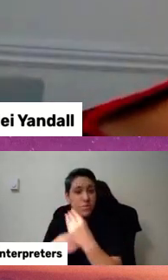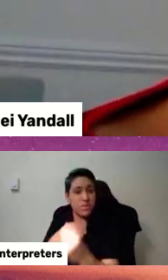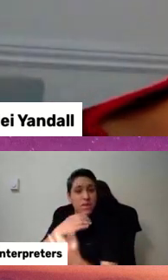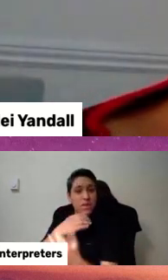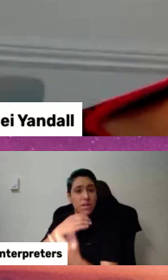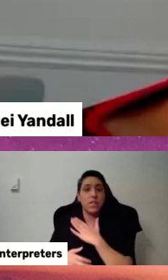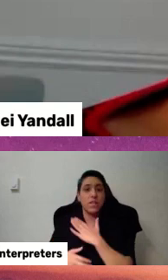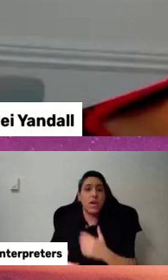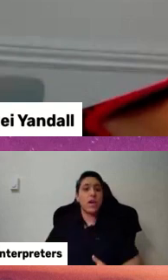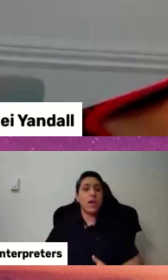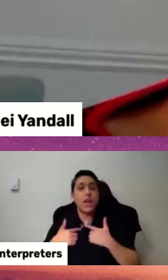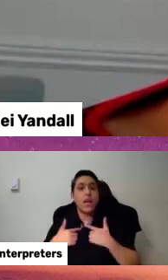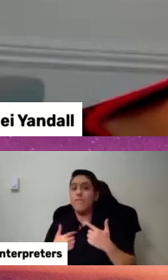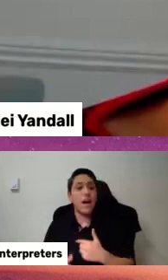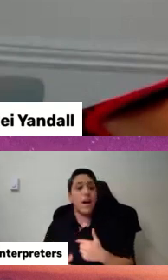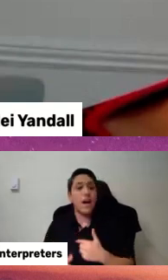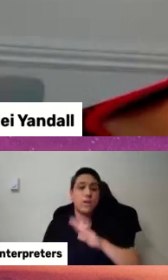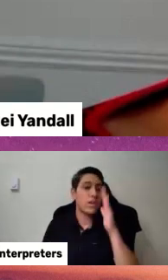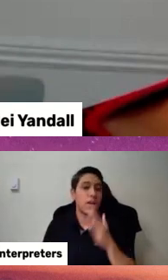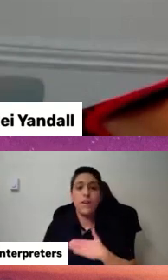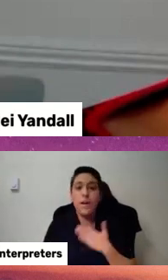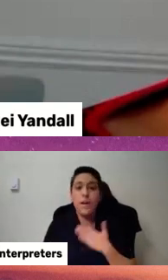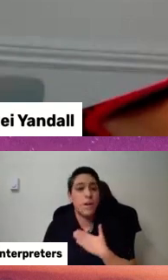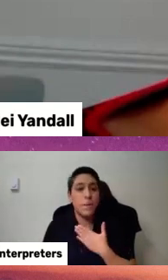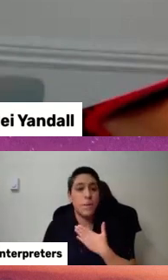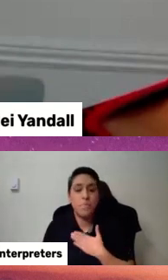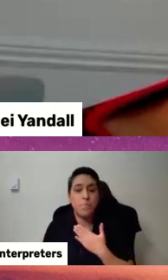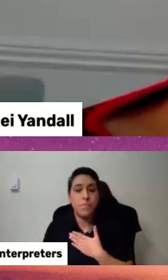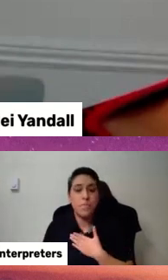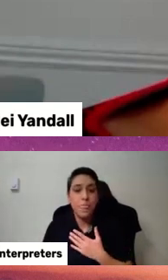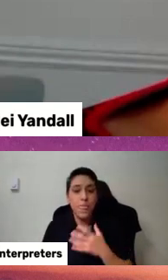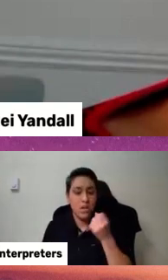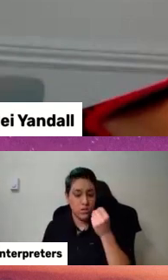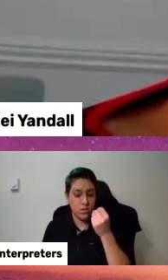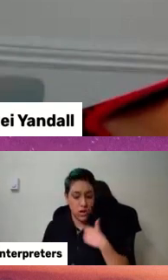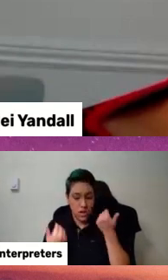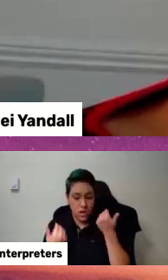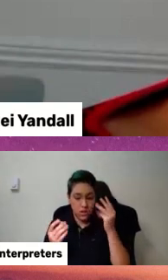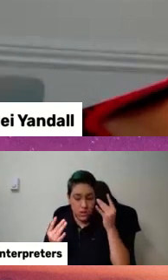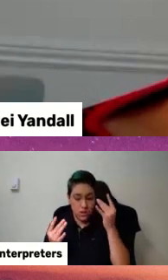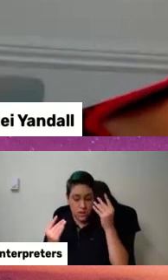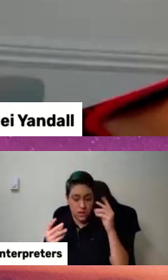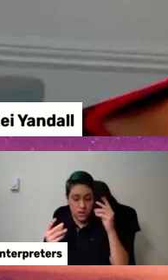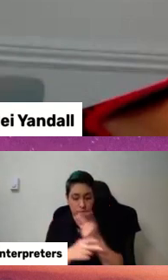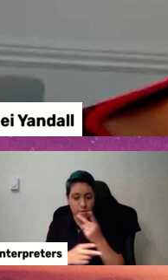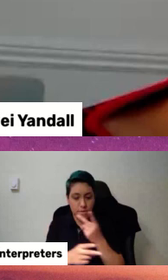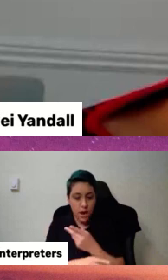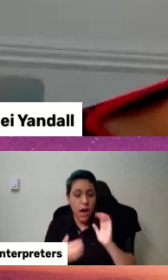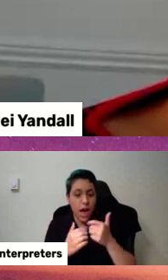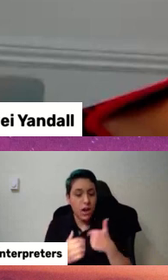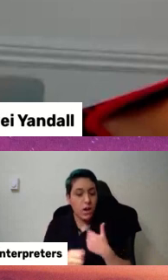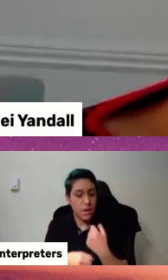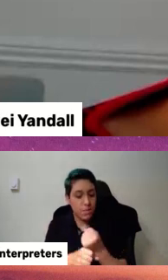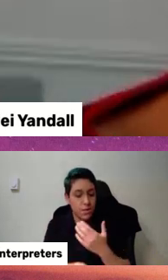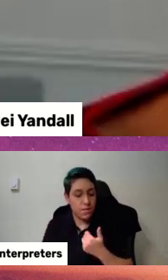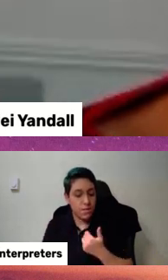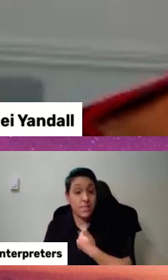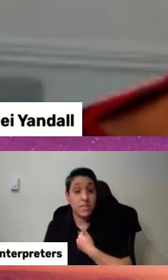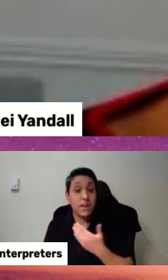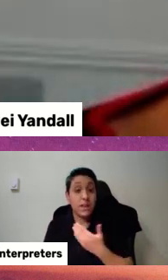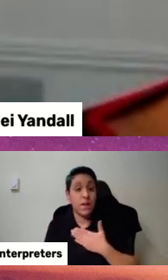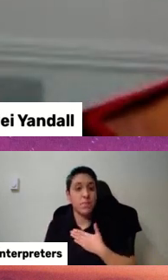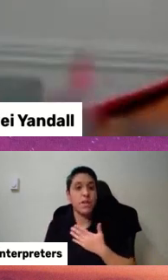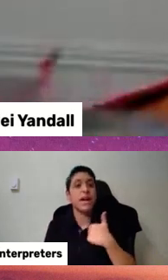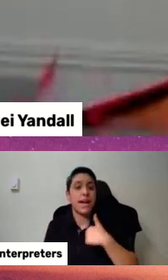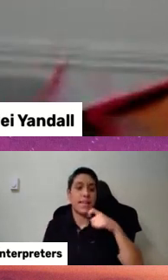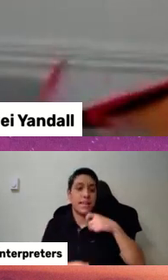issue was, you never chose yourself, Ara. And so to anyone out there who is, wanting to do community